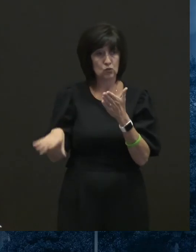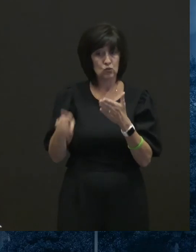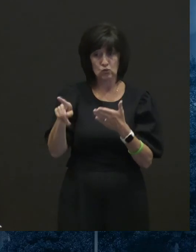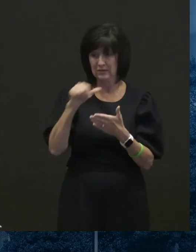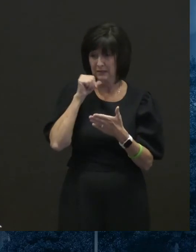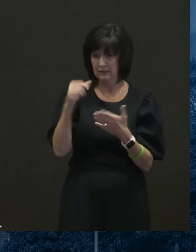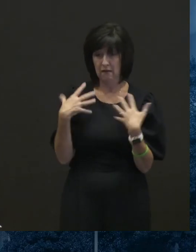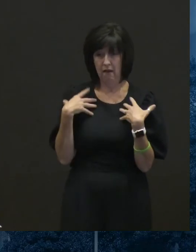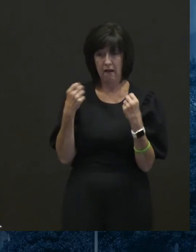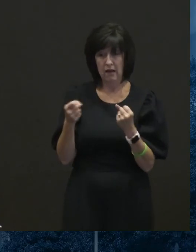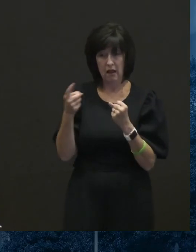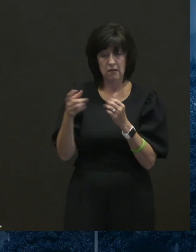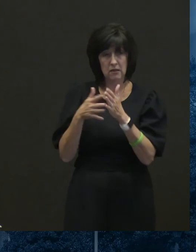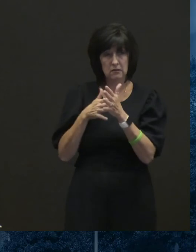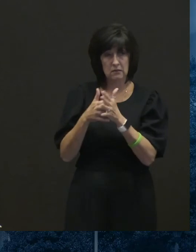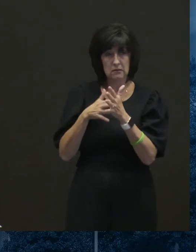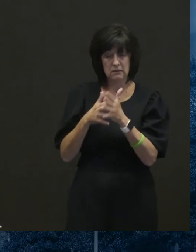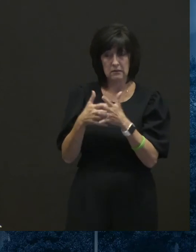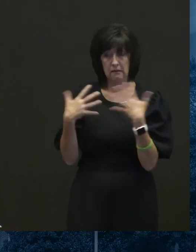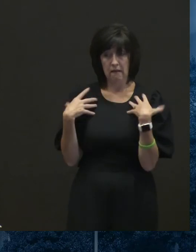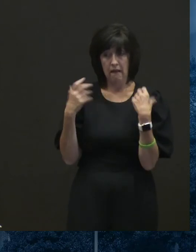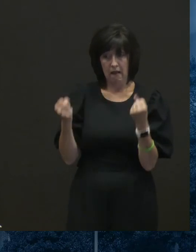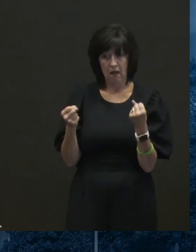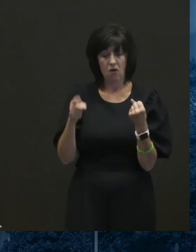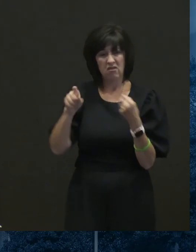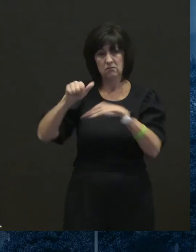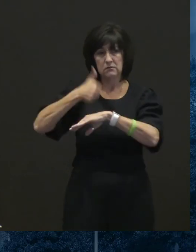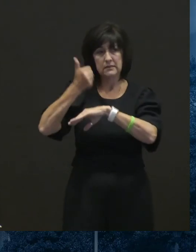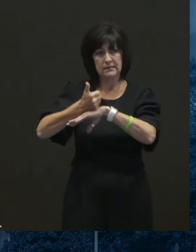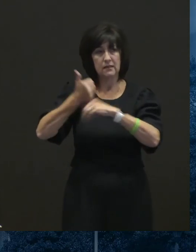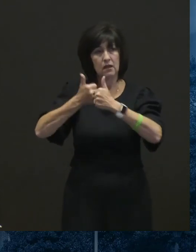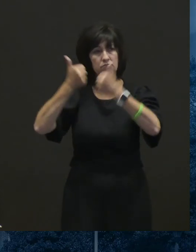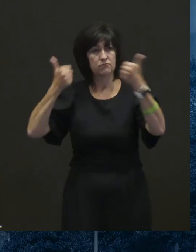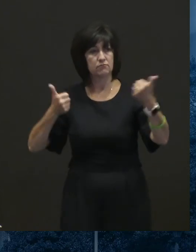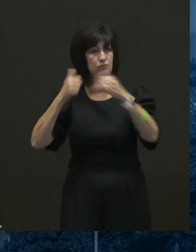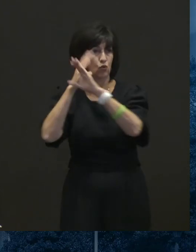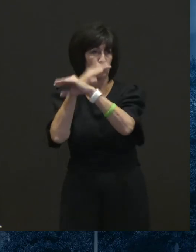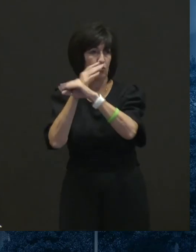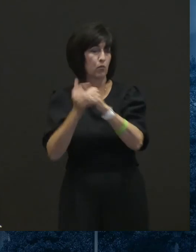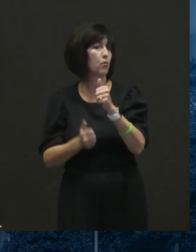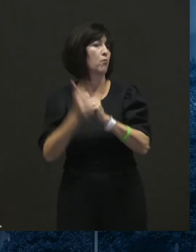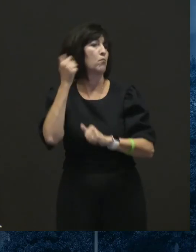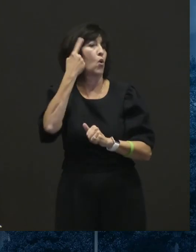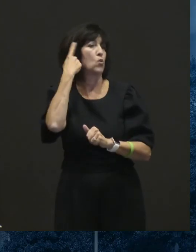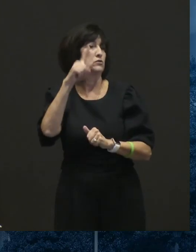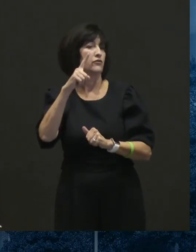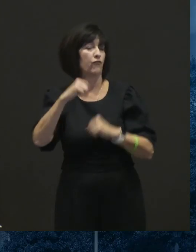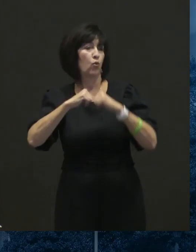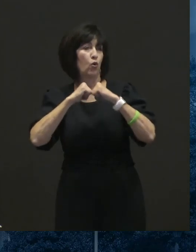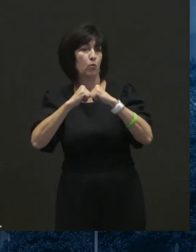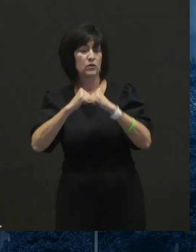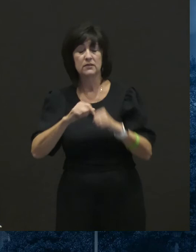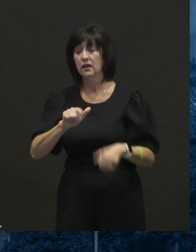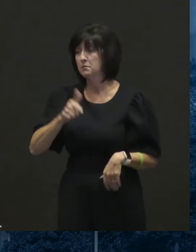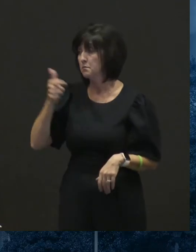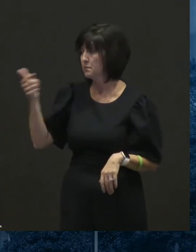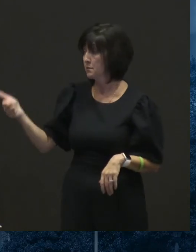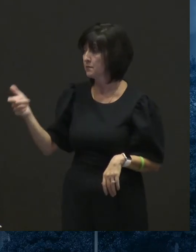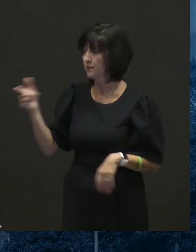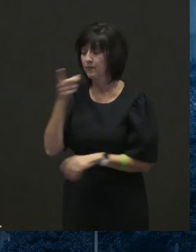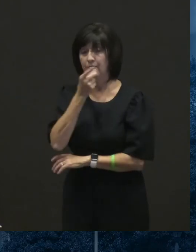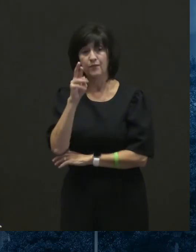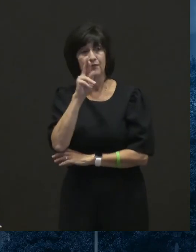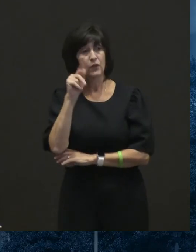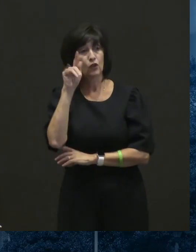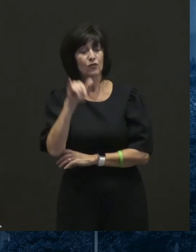public health is. I think mostly it is protect those vulnerable populations. Thank you. Yeah, I mean, when we think about the health of